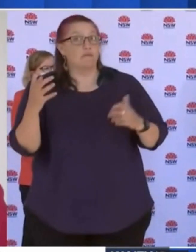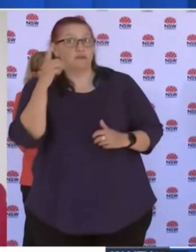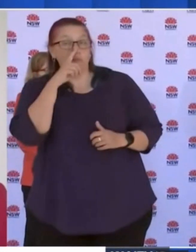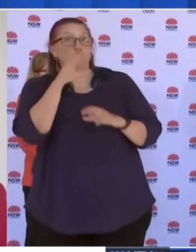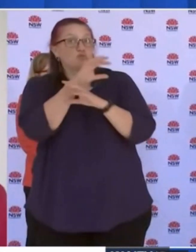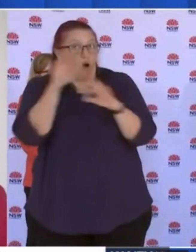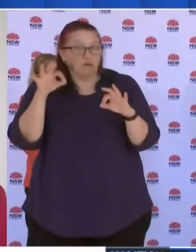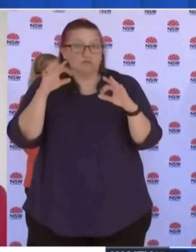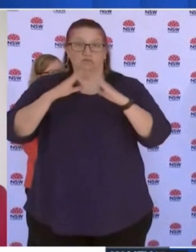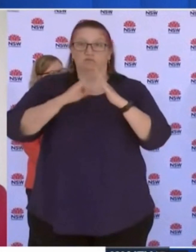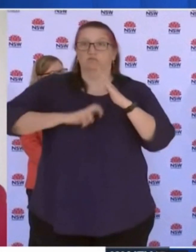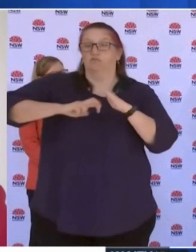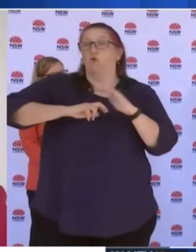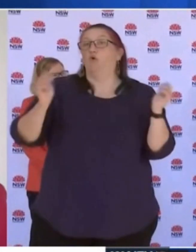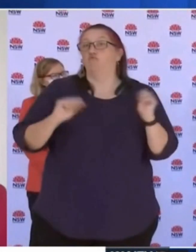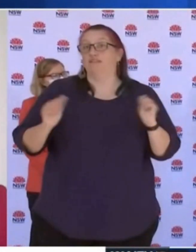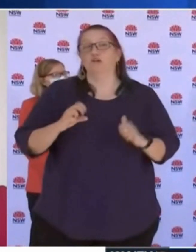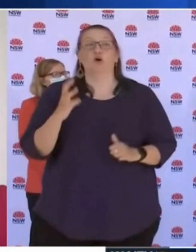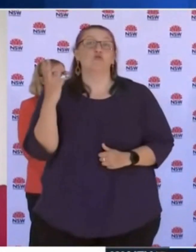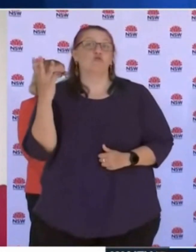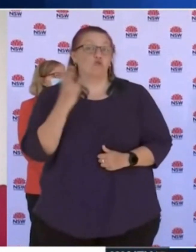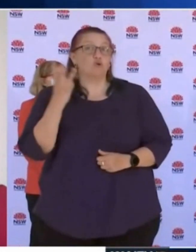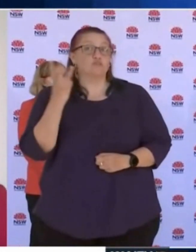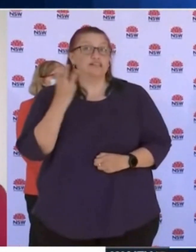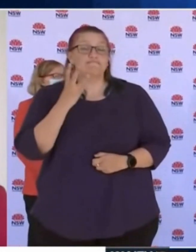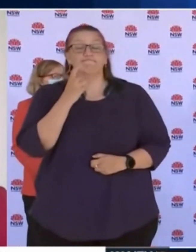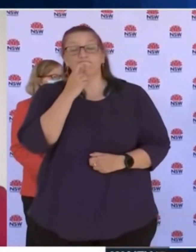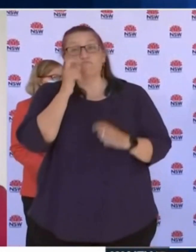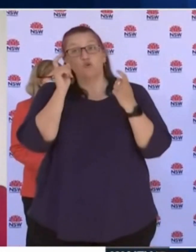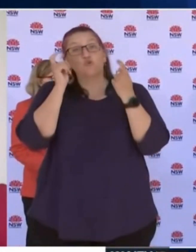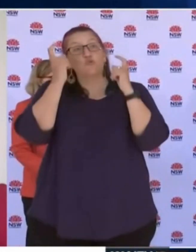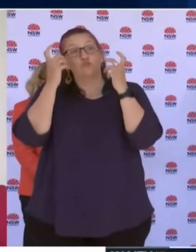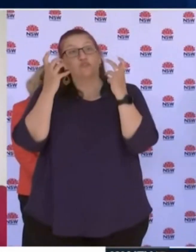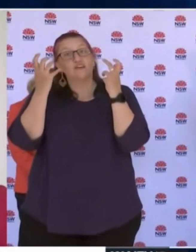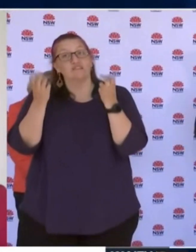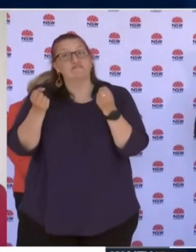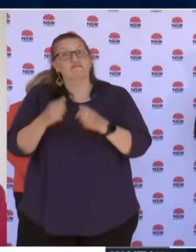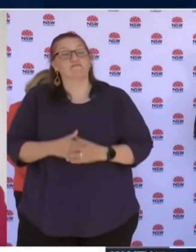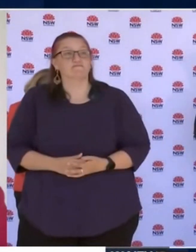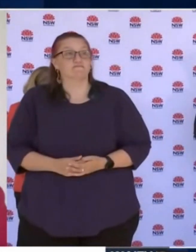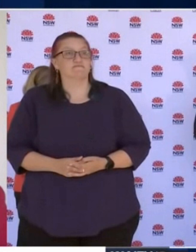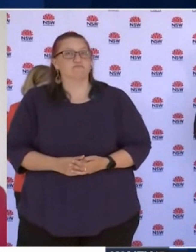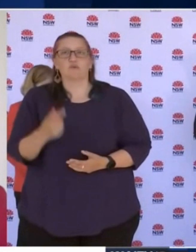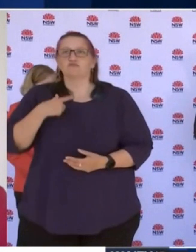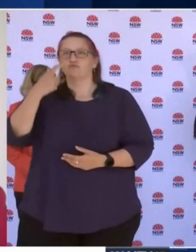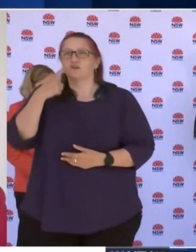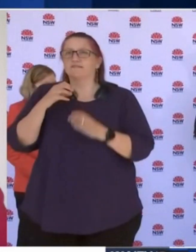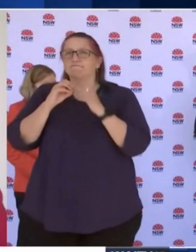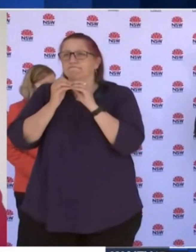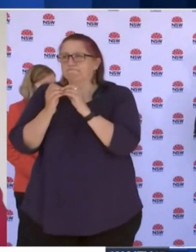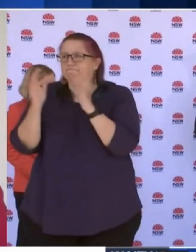partially, and last night's figure of 13 is concerning, and that is something that we are working to address by stressing